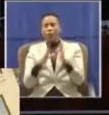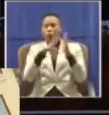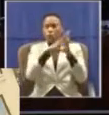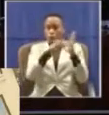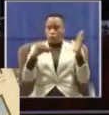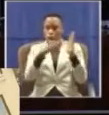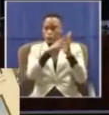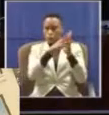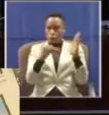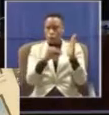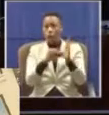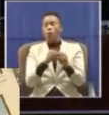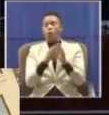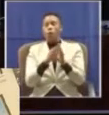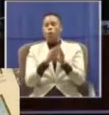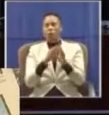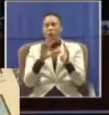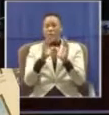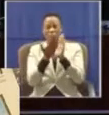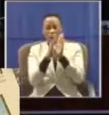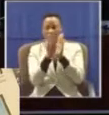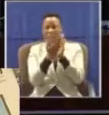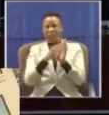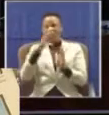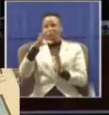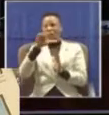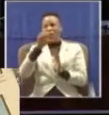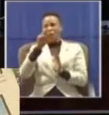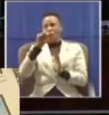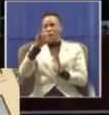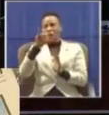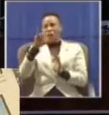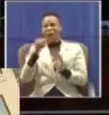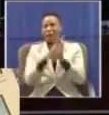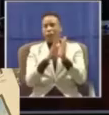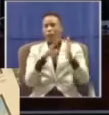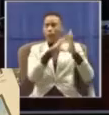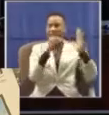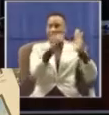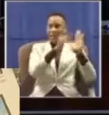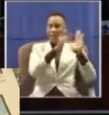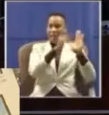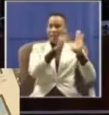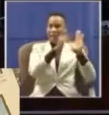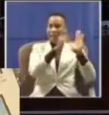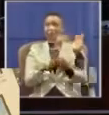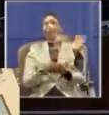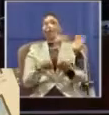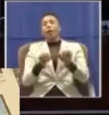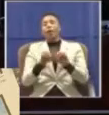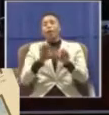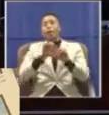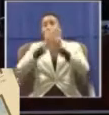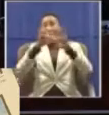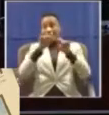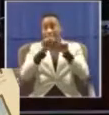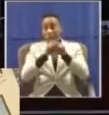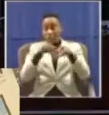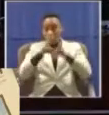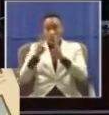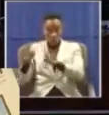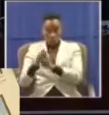and streamlining incident response systems to scenes and accidents. Clearly, these measures are to be supported as they'll